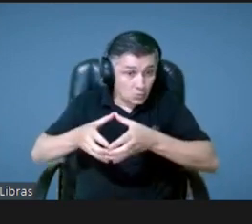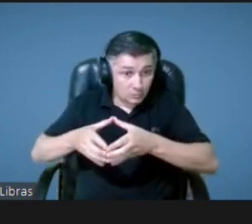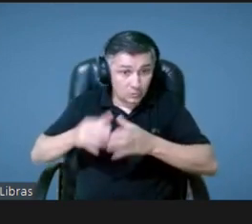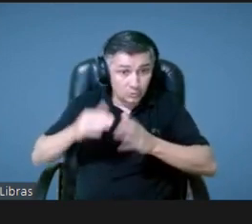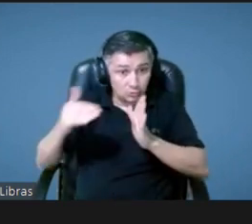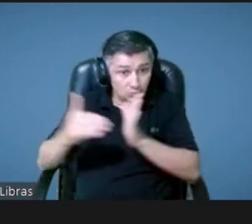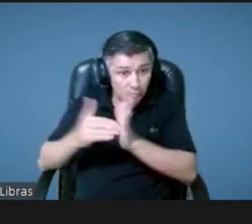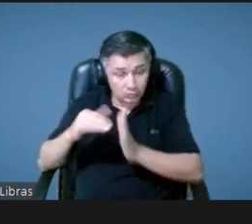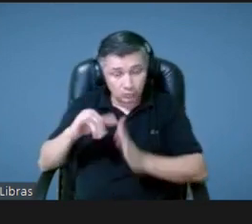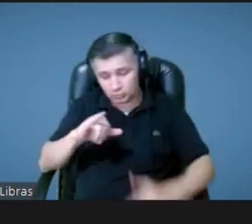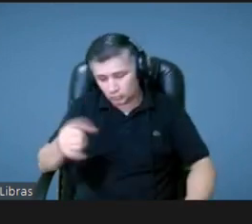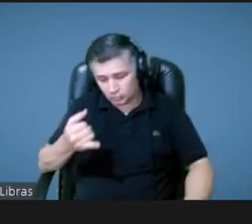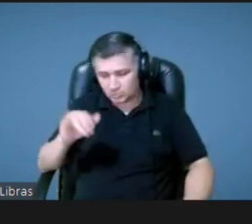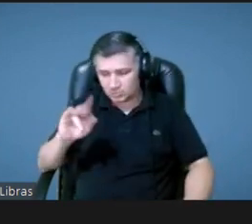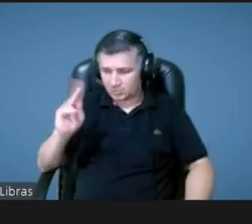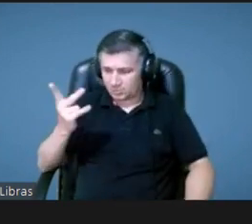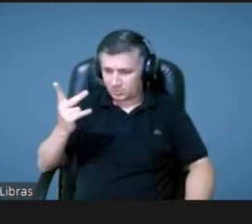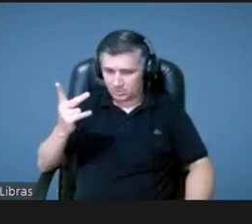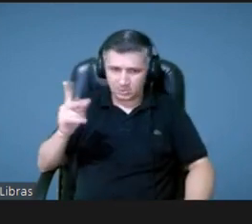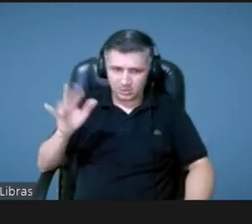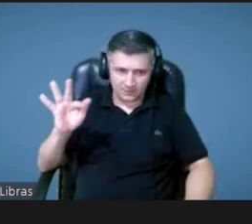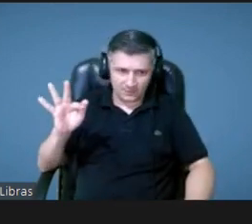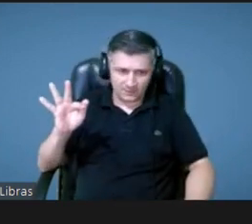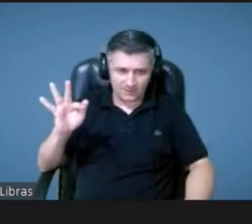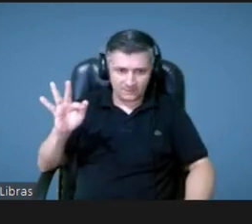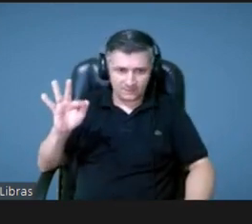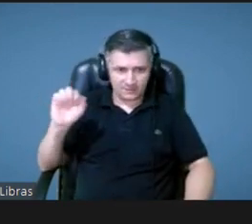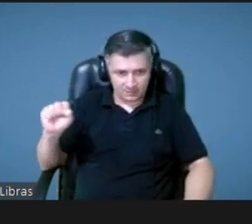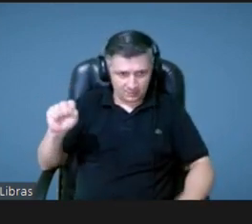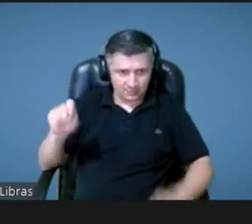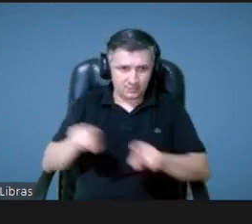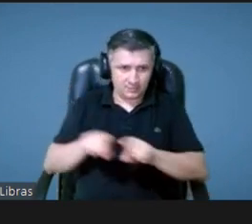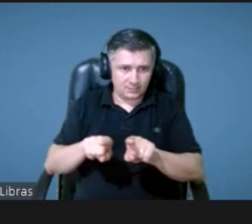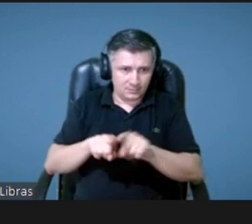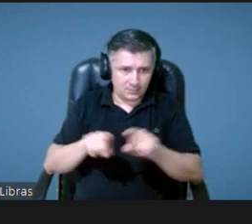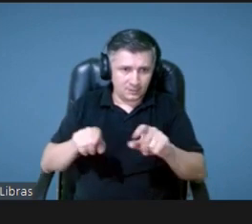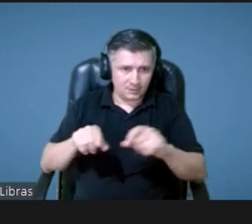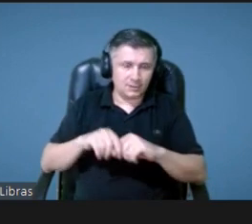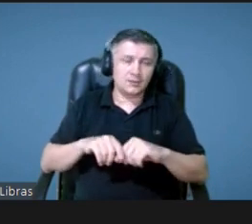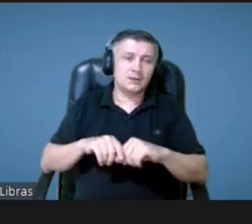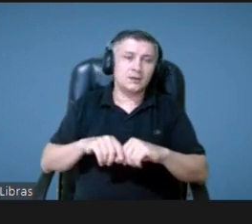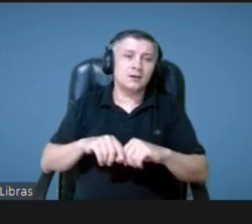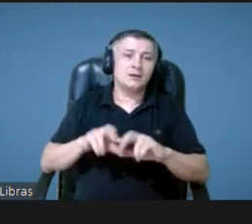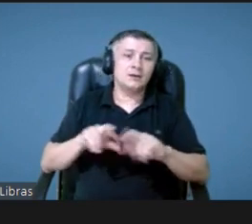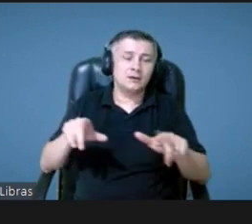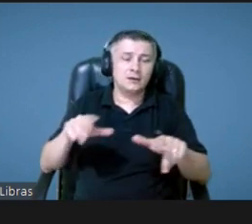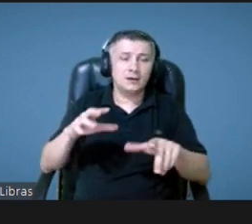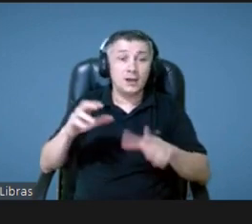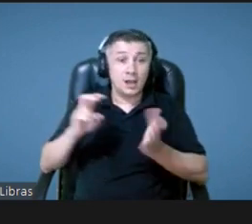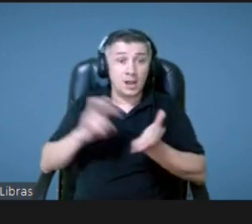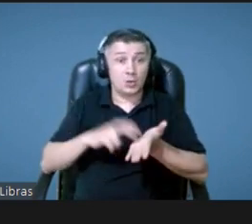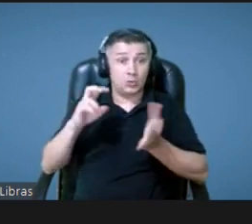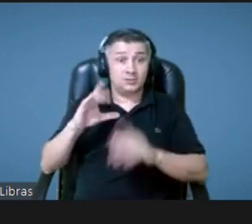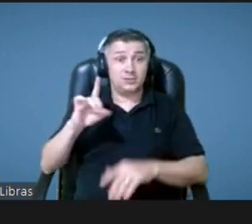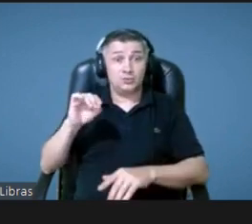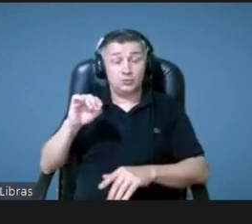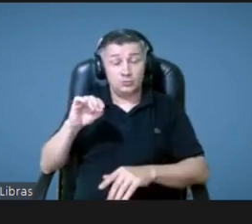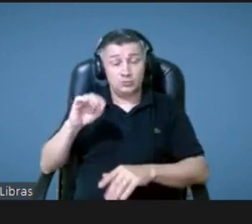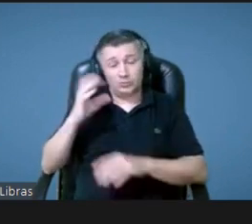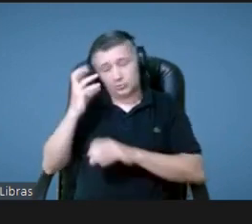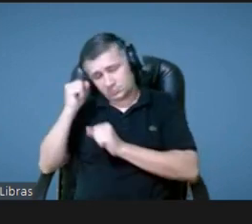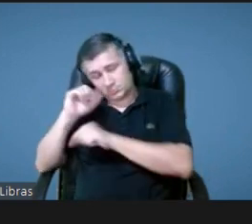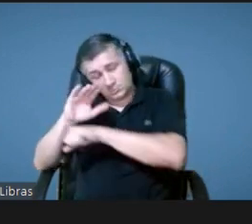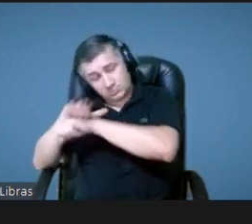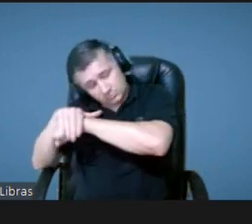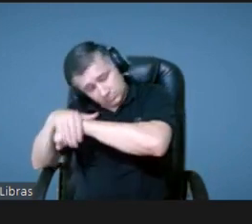thanks to JHSF's team. We wake up early, go